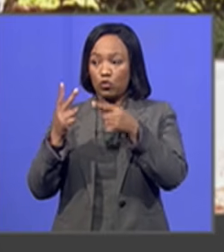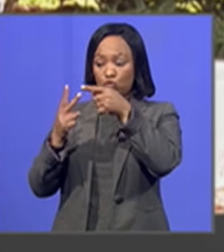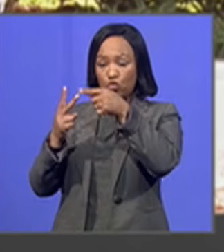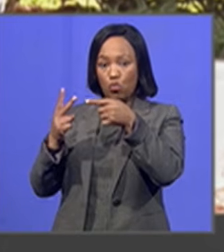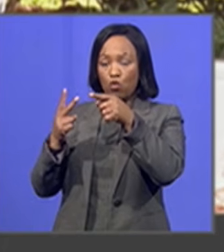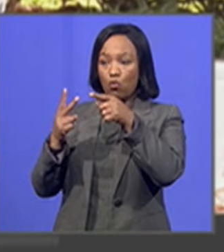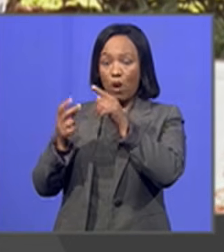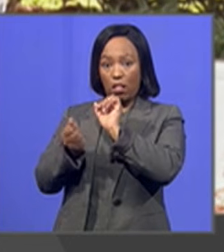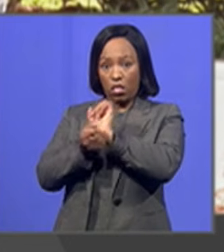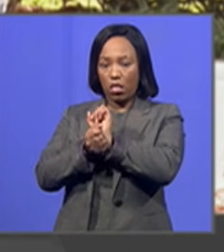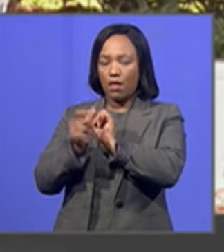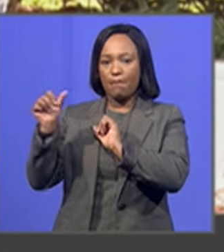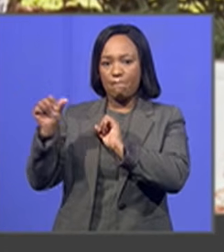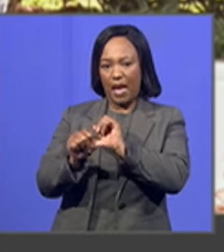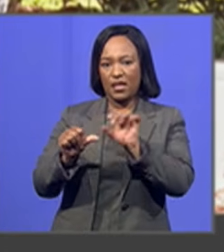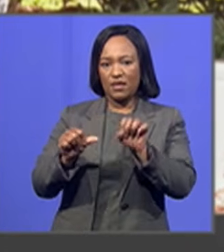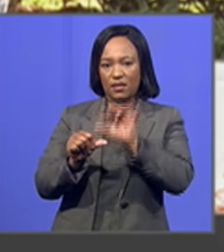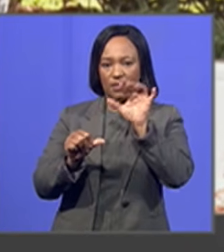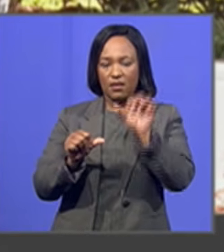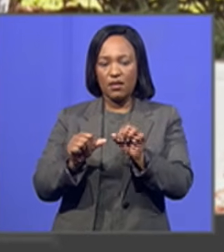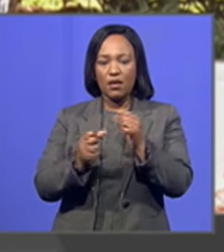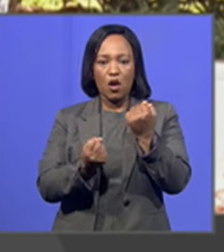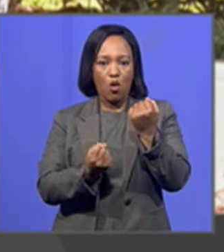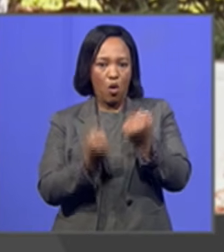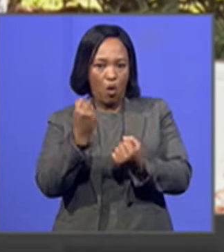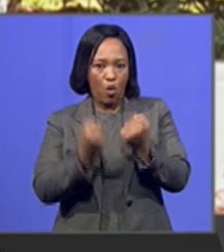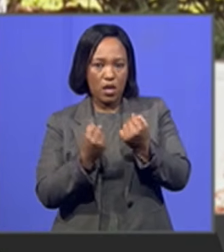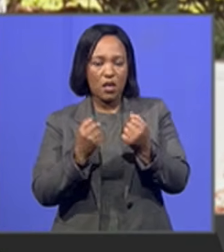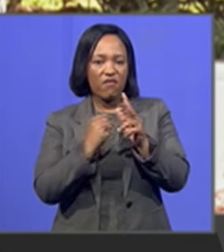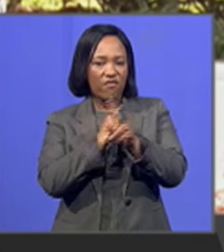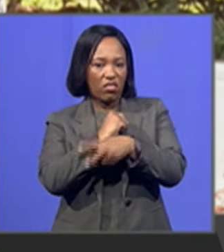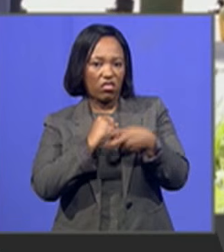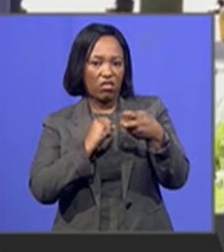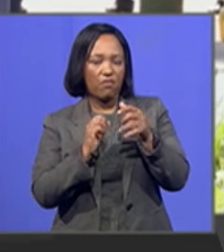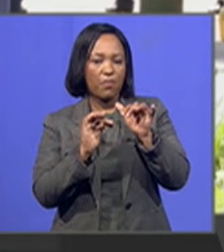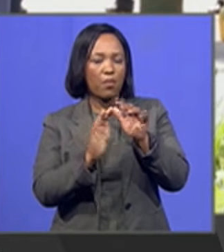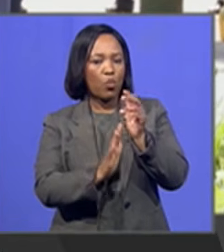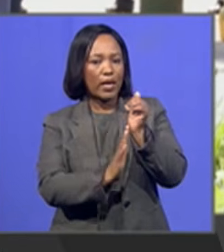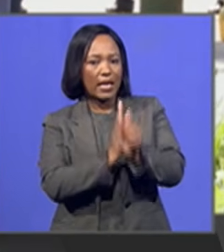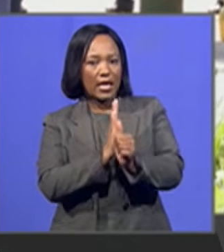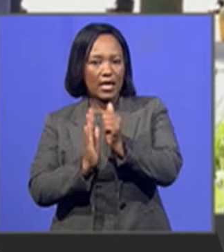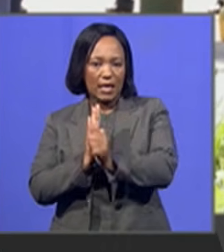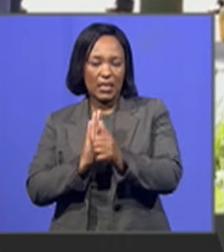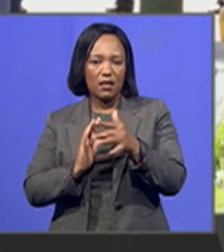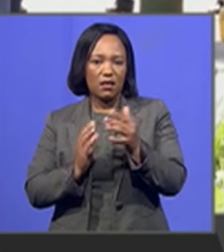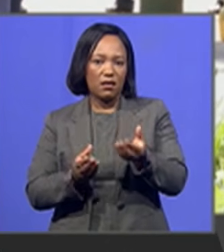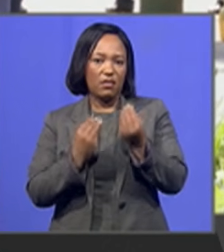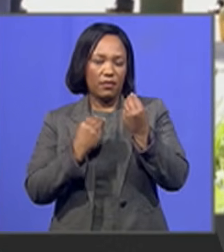Africa. Koloi eo eneng e utswitswe ya banyalani ba bolailweng e fumanwe ka la